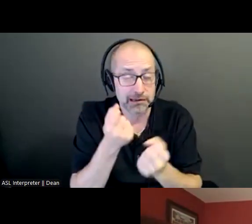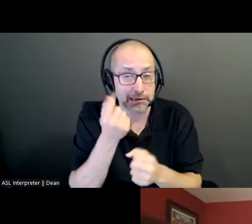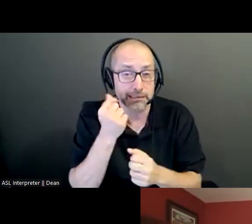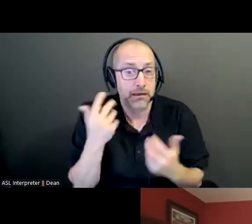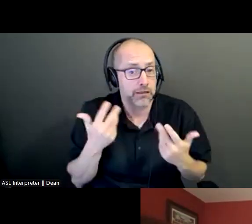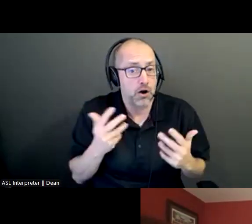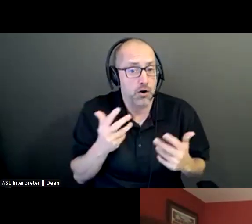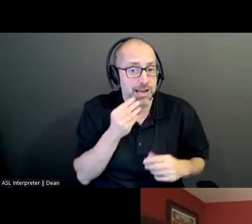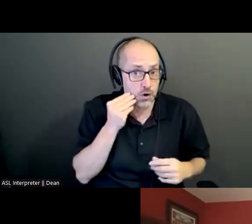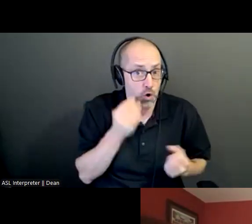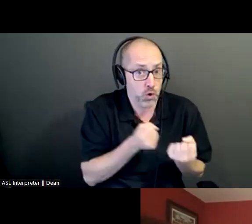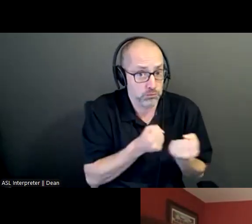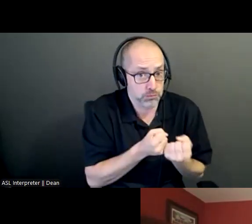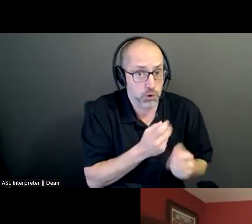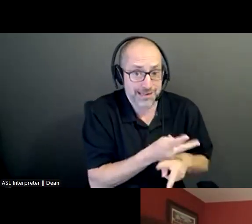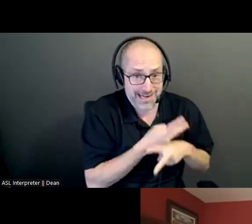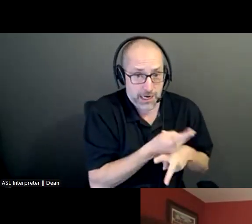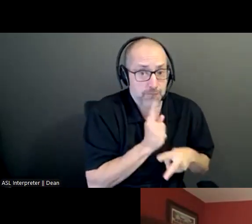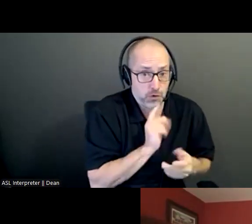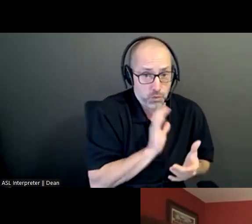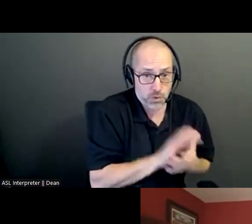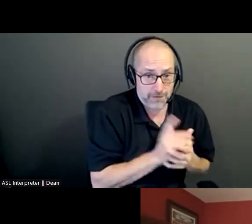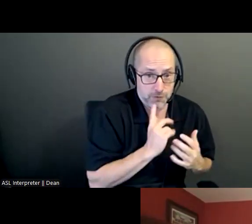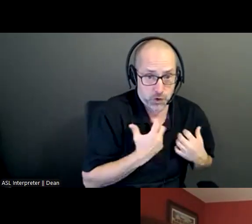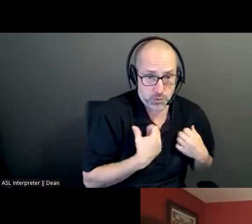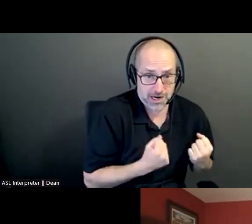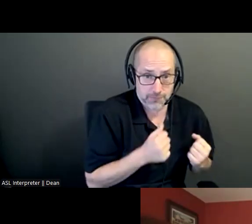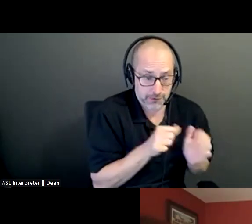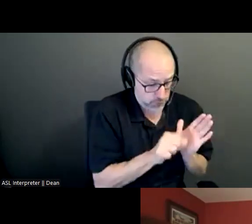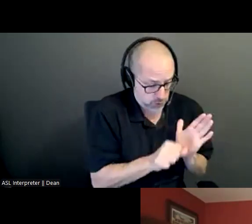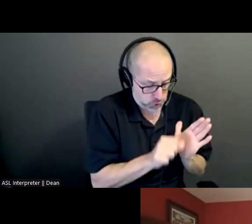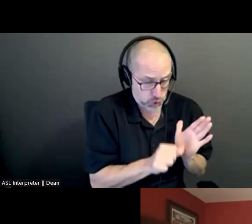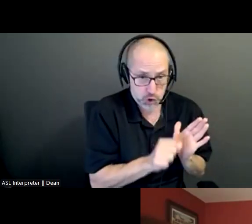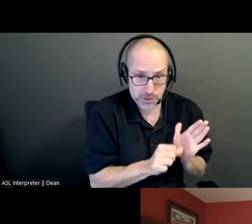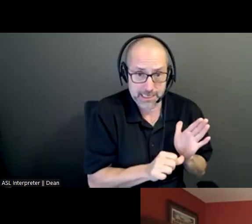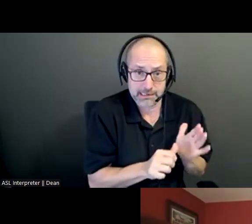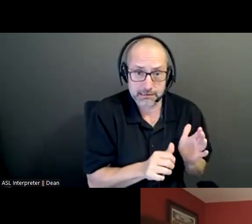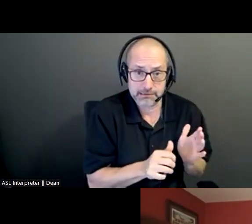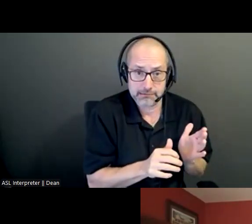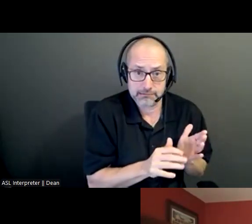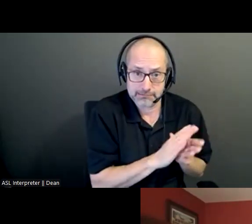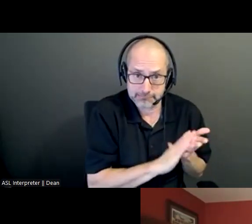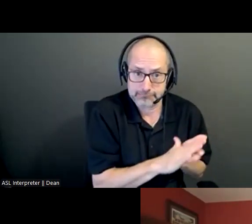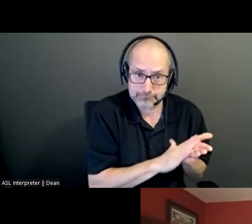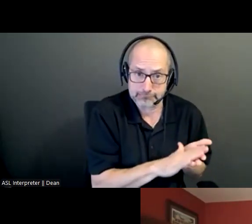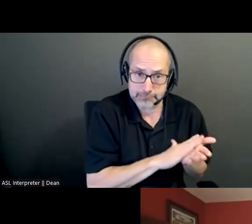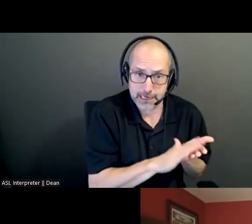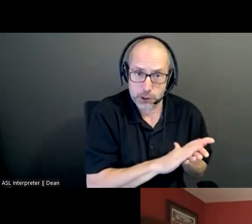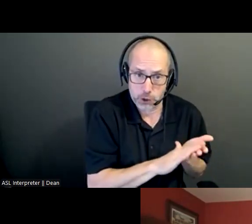was caring for her recovery in terms of wound care at home. So cognitive decline and